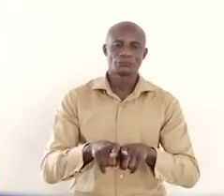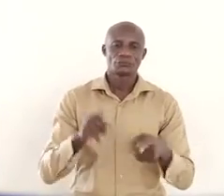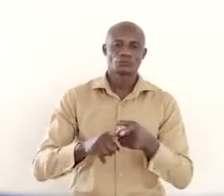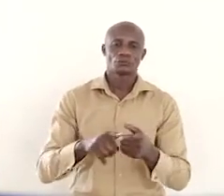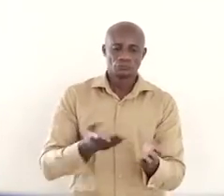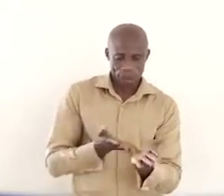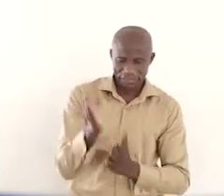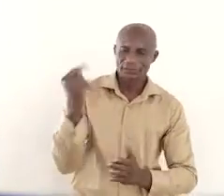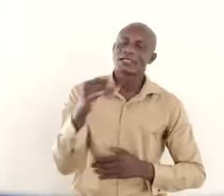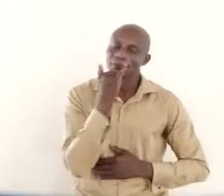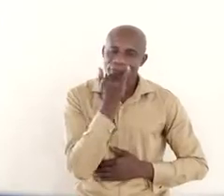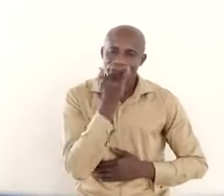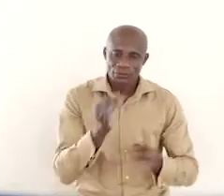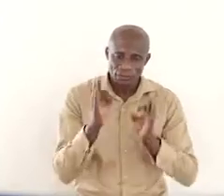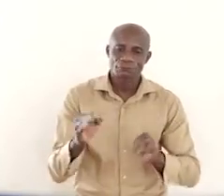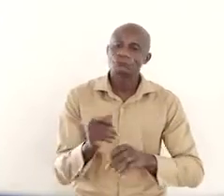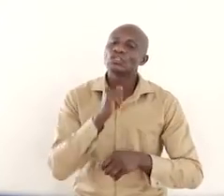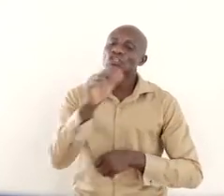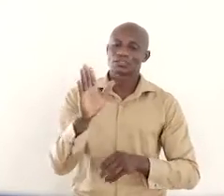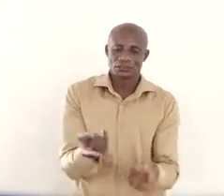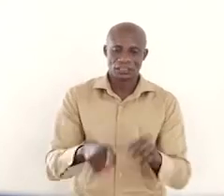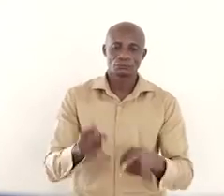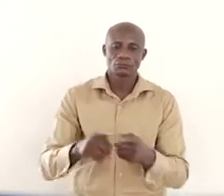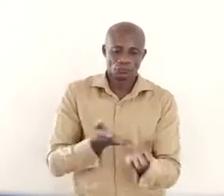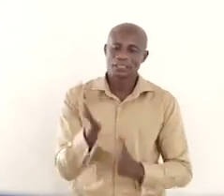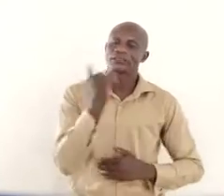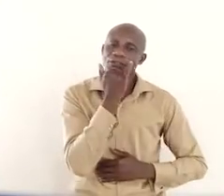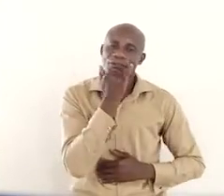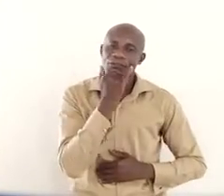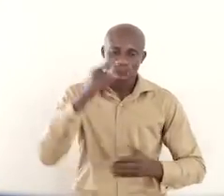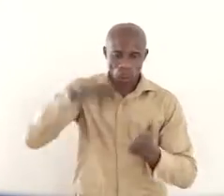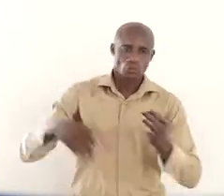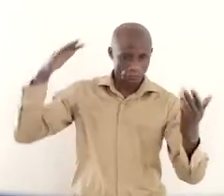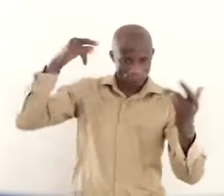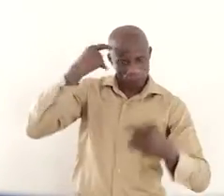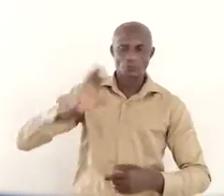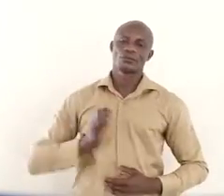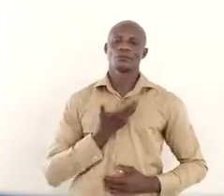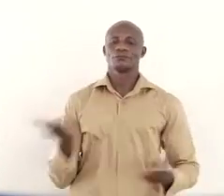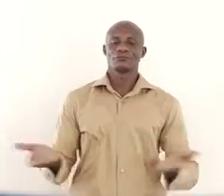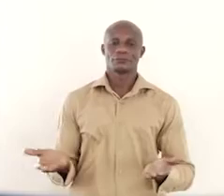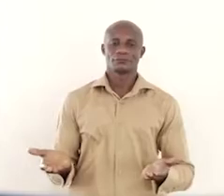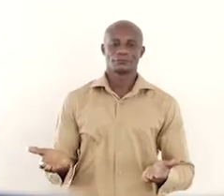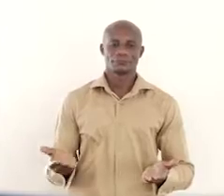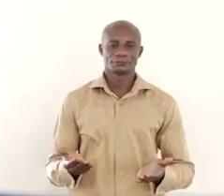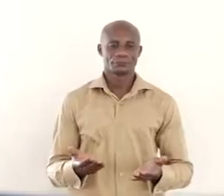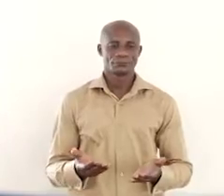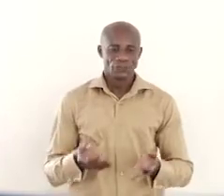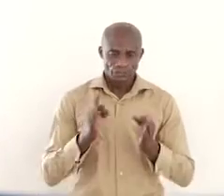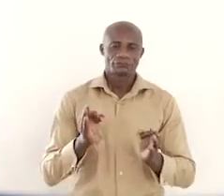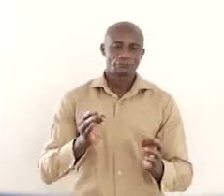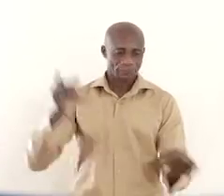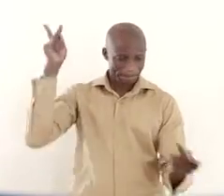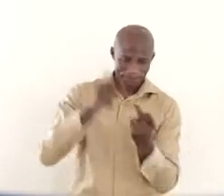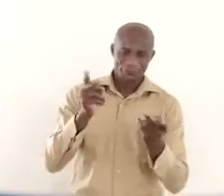right the wrong. If nothing happened to right the wrong, what hope for the rest of us? If the perfect